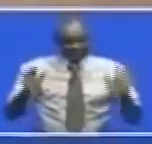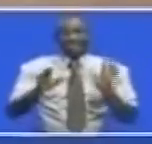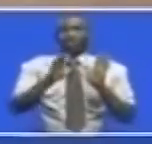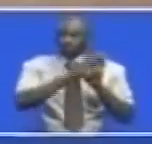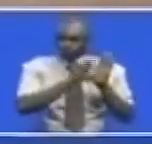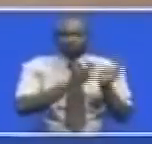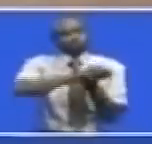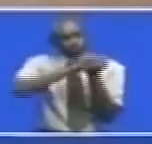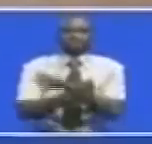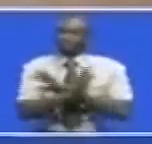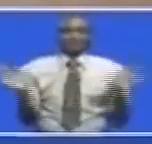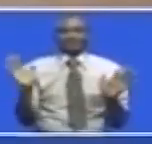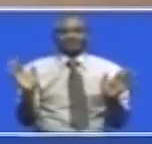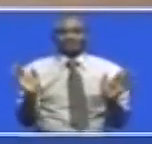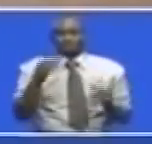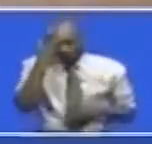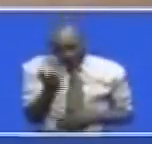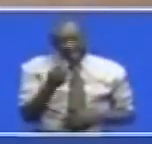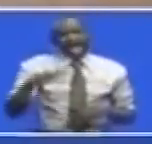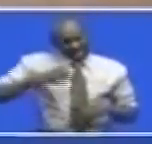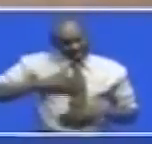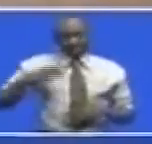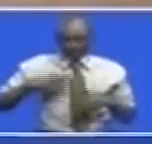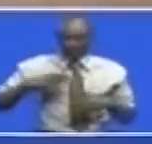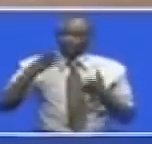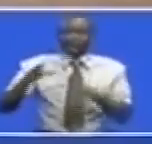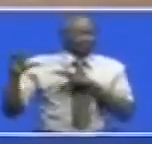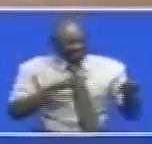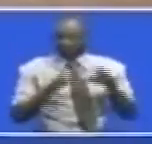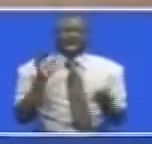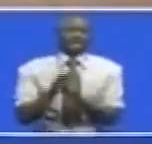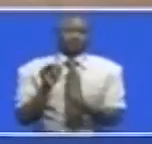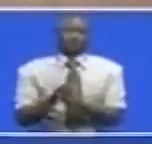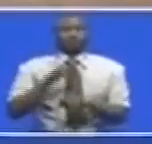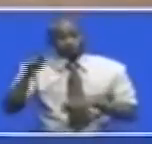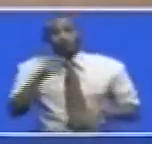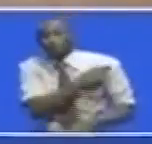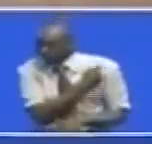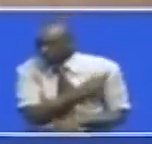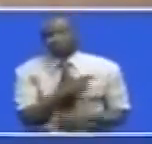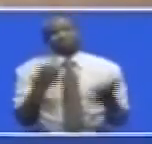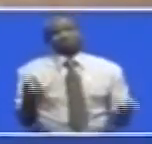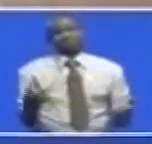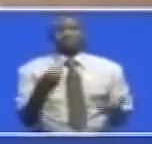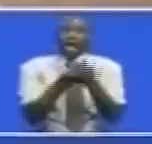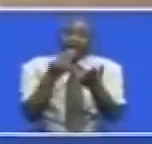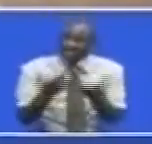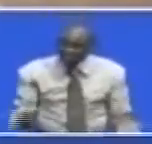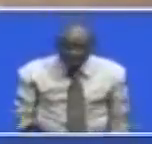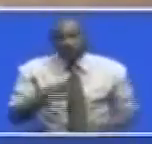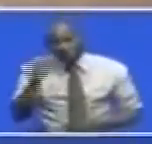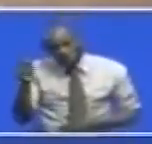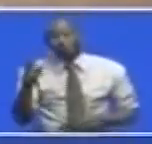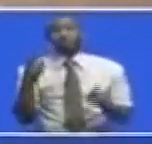katiba ibadilishwe. Kwa sababu sisi wananchi sasa hivi yani tunataabika. Ukienda hospitali, pesa.